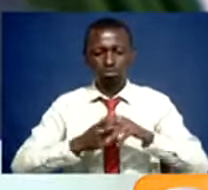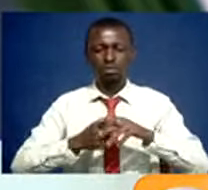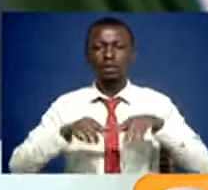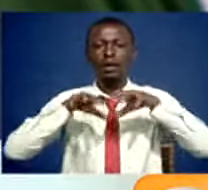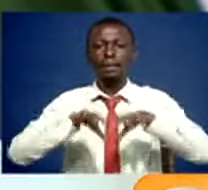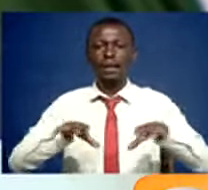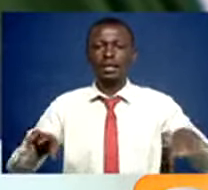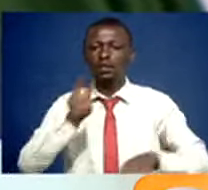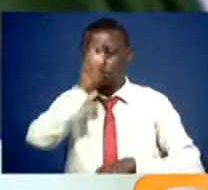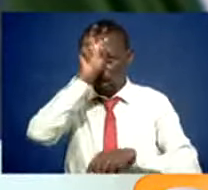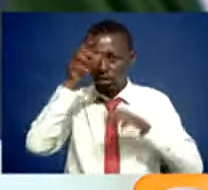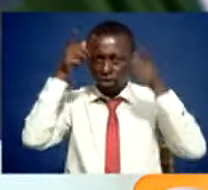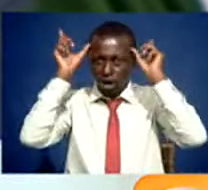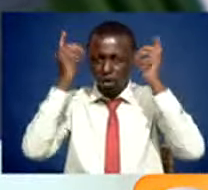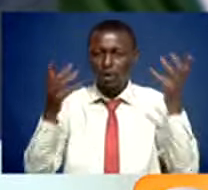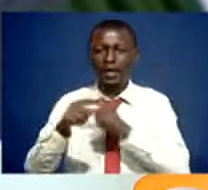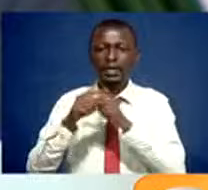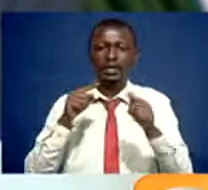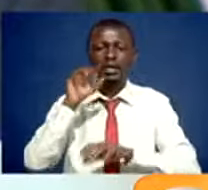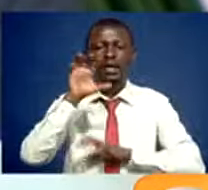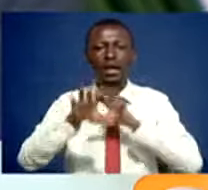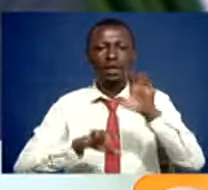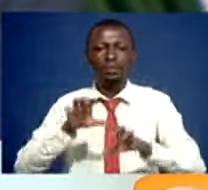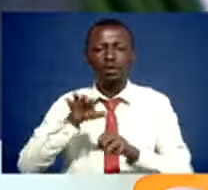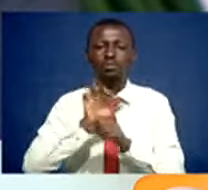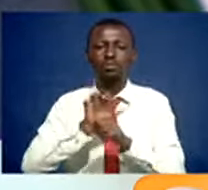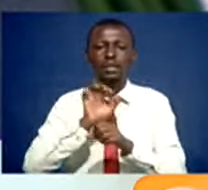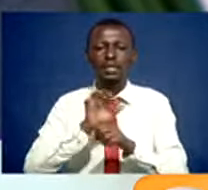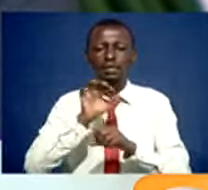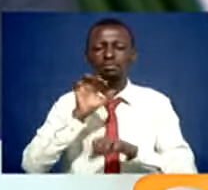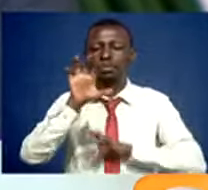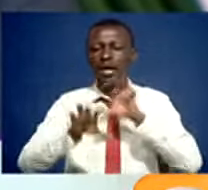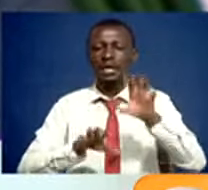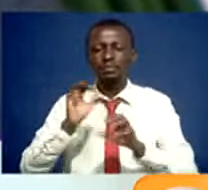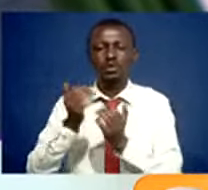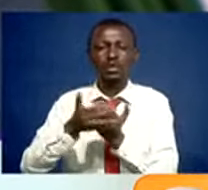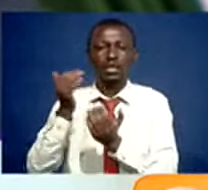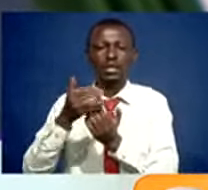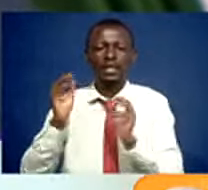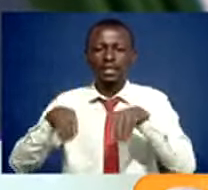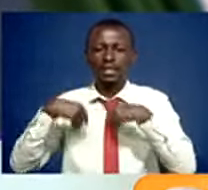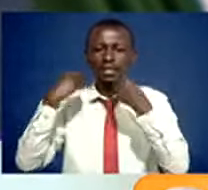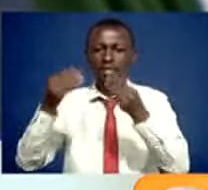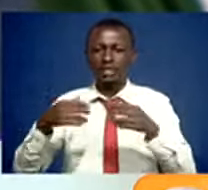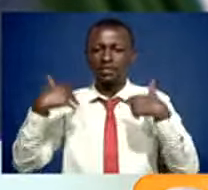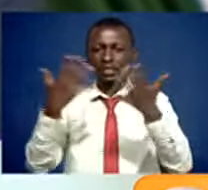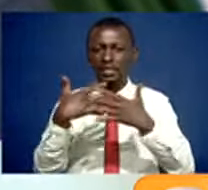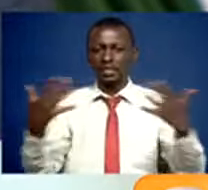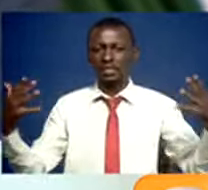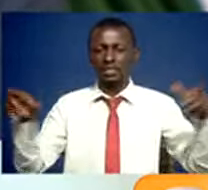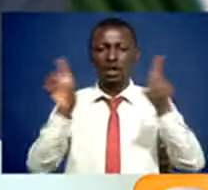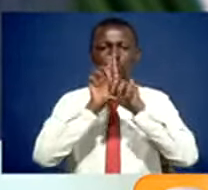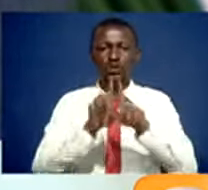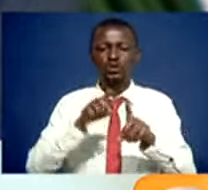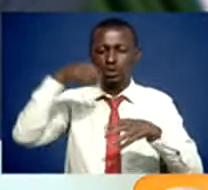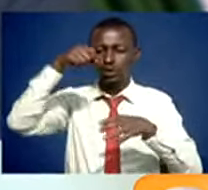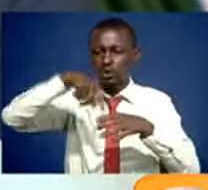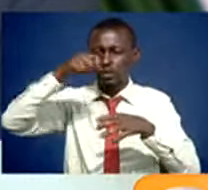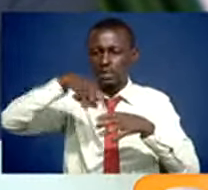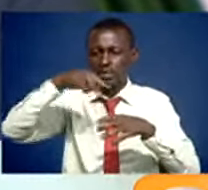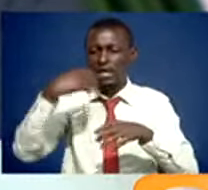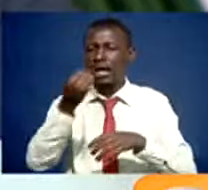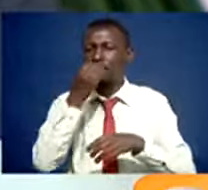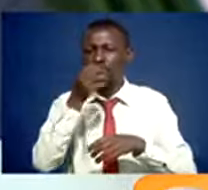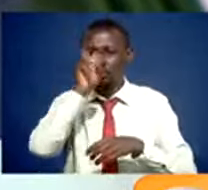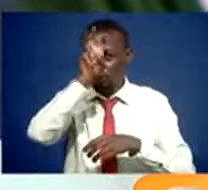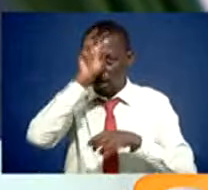and slaughterhouses, bred thousands of animals, provided agricultural equipment, pasture and fodder seeds, and trained